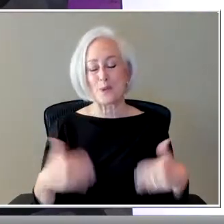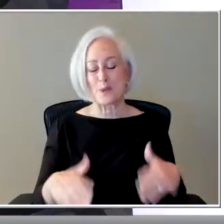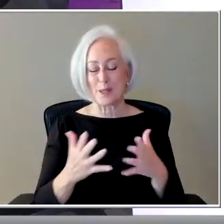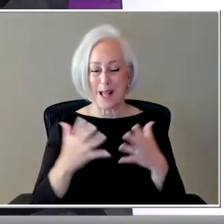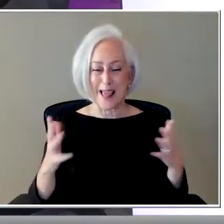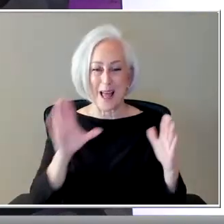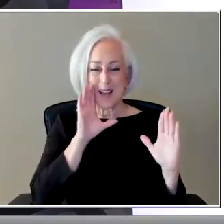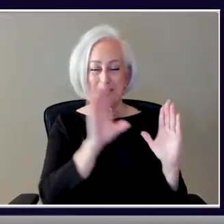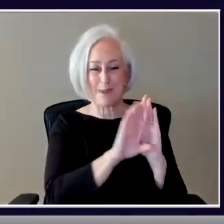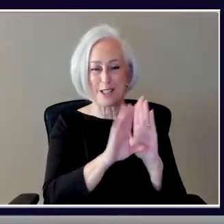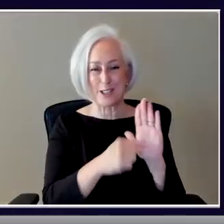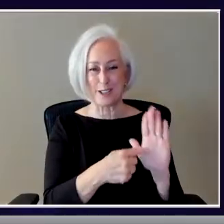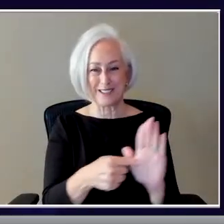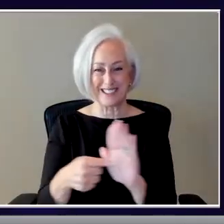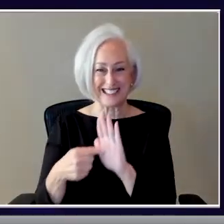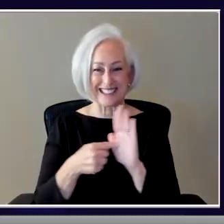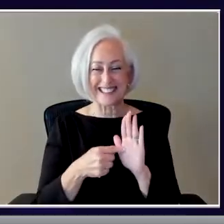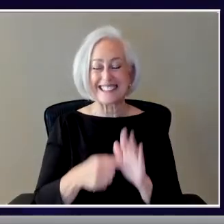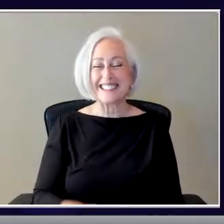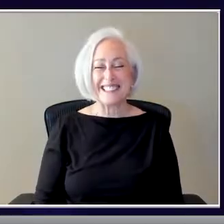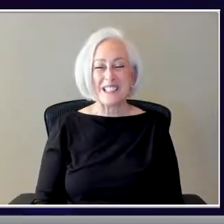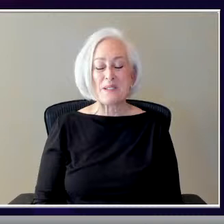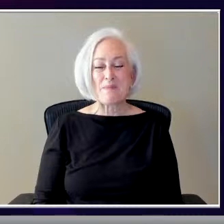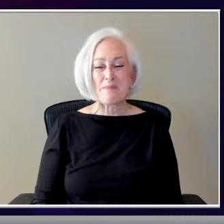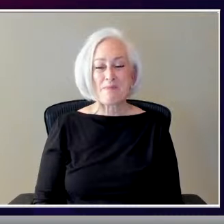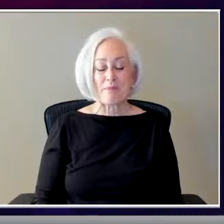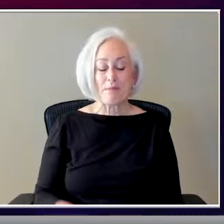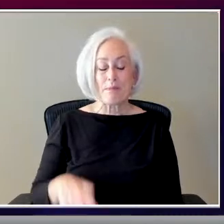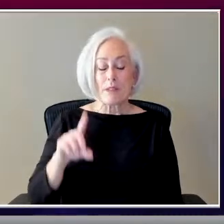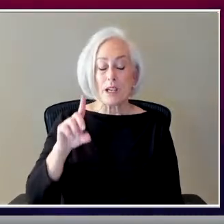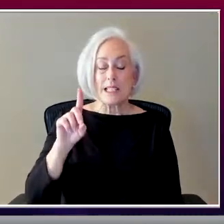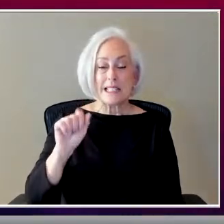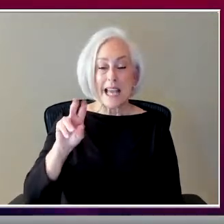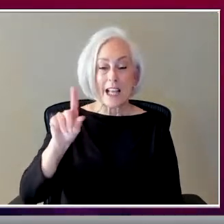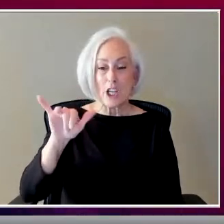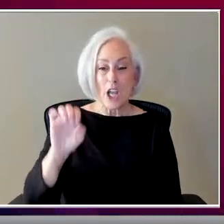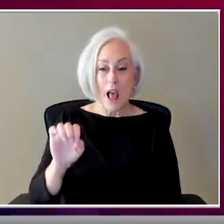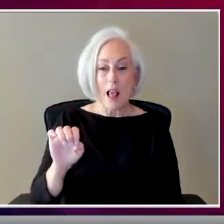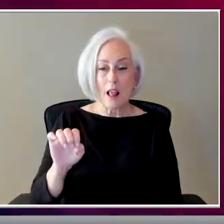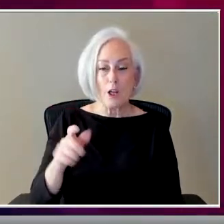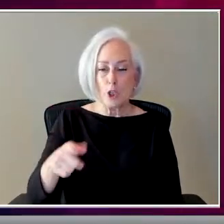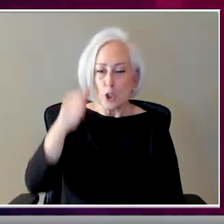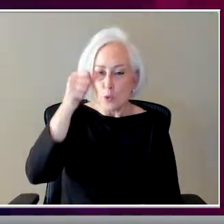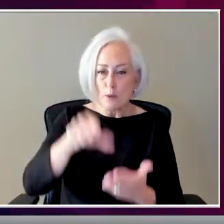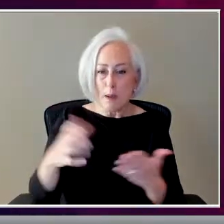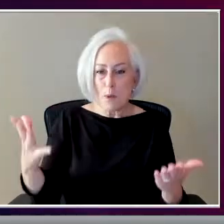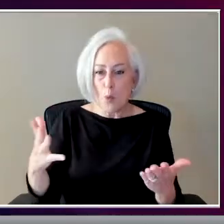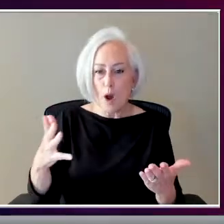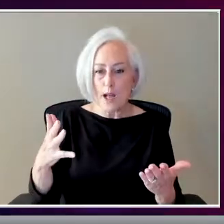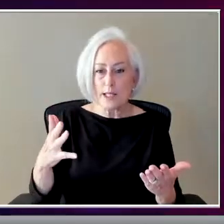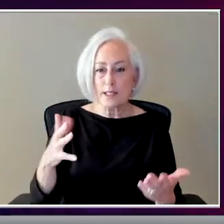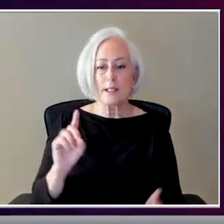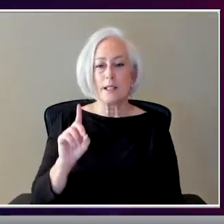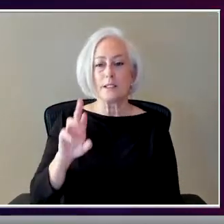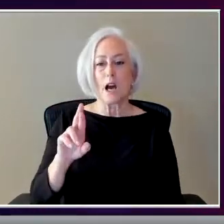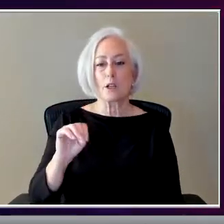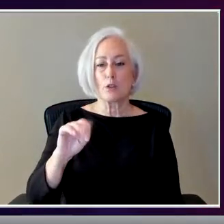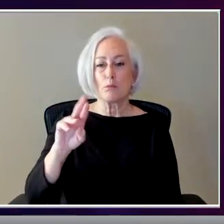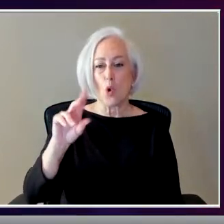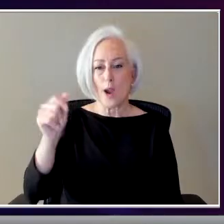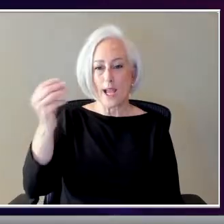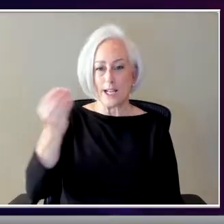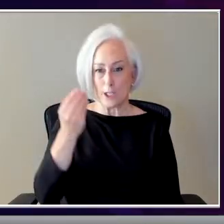us. Danielle, what do you remember Dr. Moriarty telling you about the risks at that first appointment and then when you met